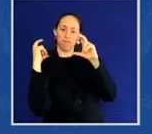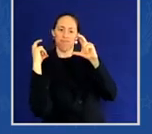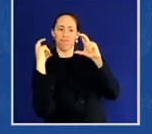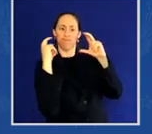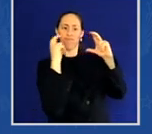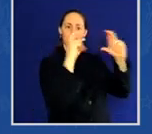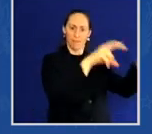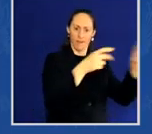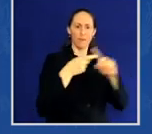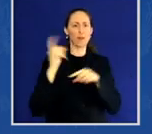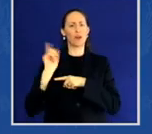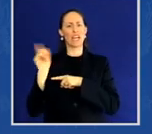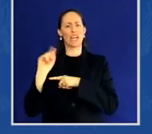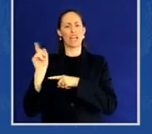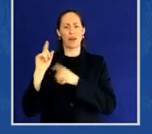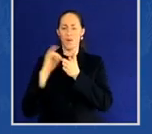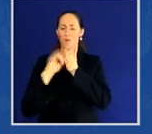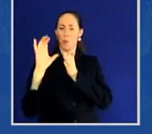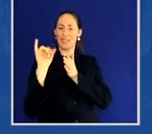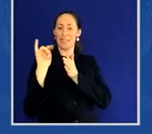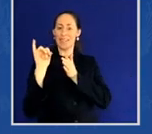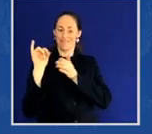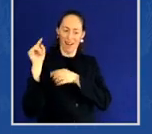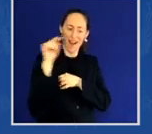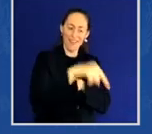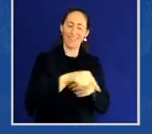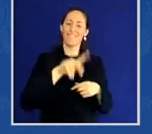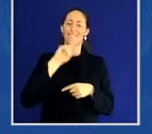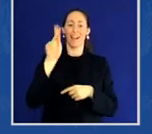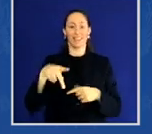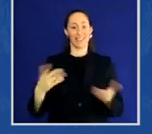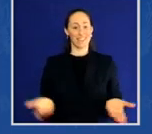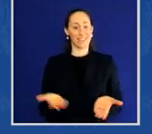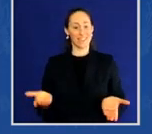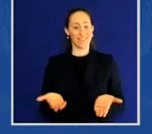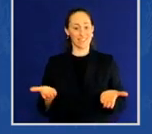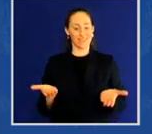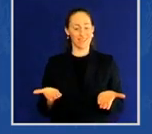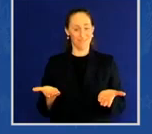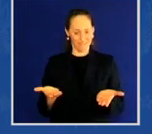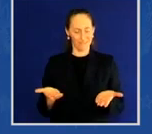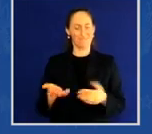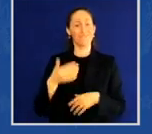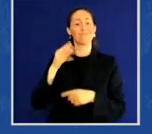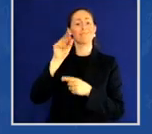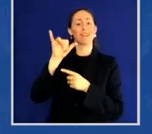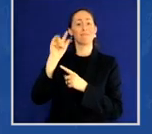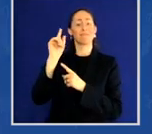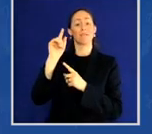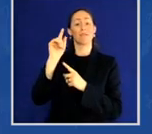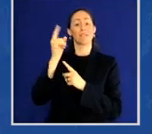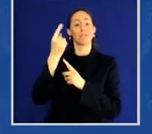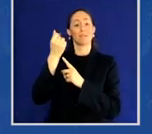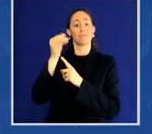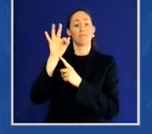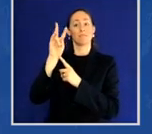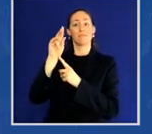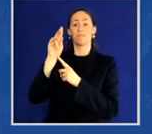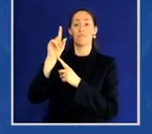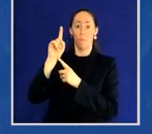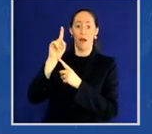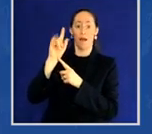today. And certainly at that time, no one could have imagined what would lay ahead. And today we're